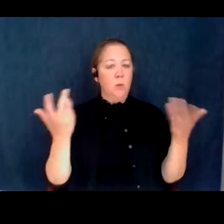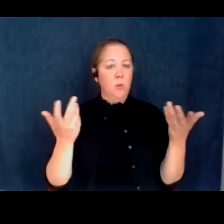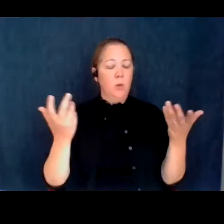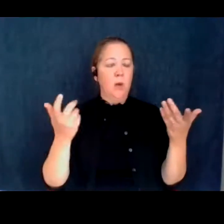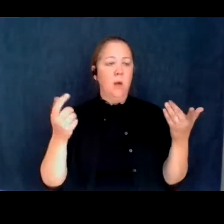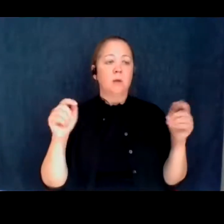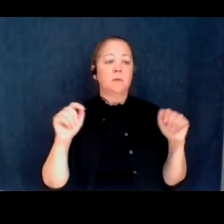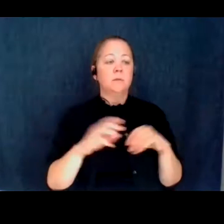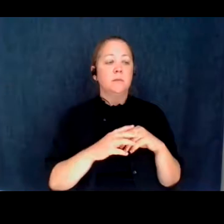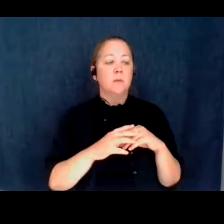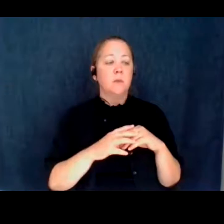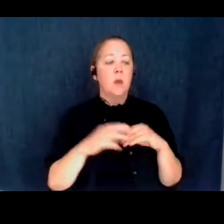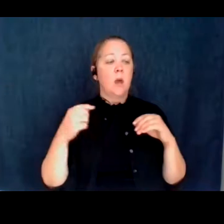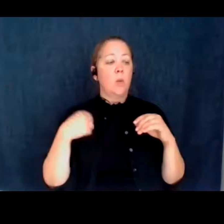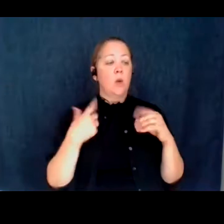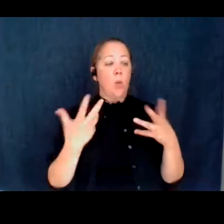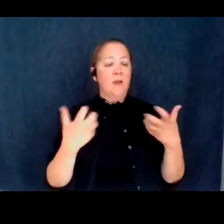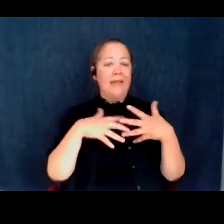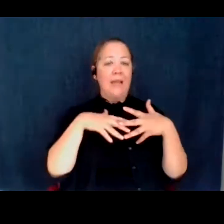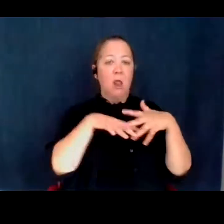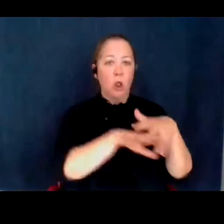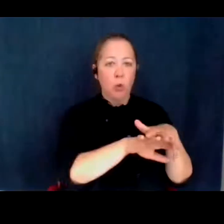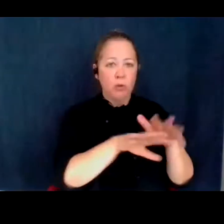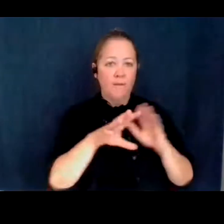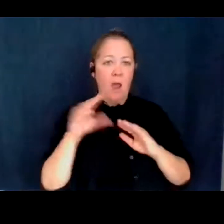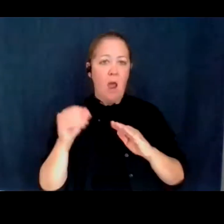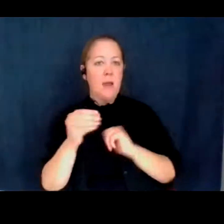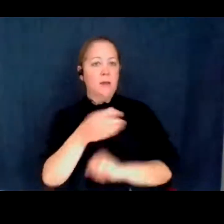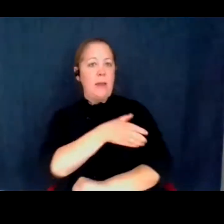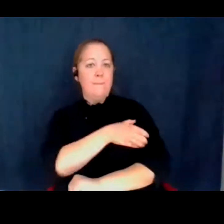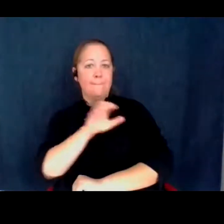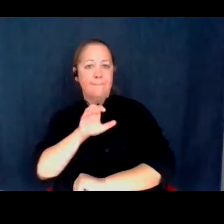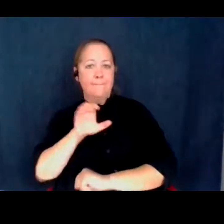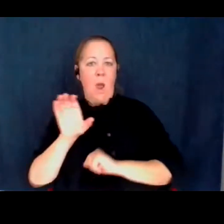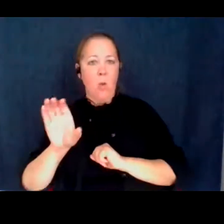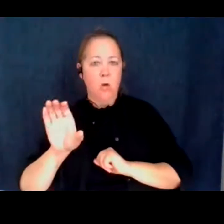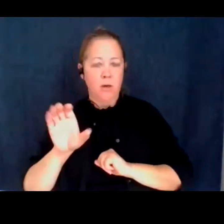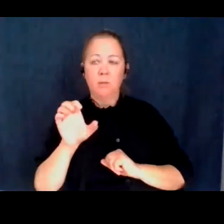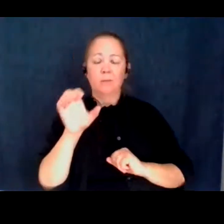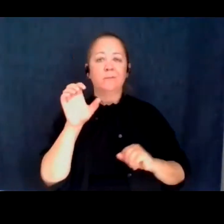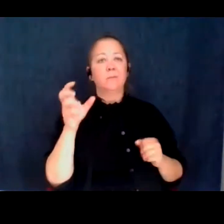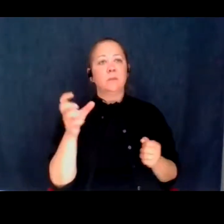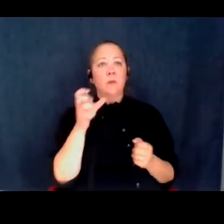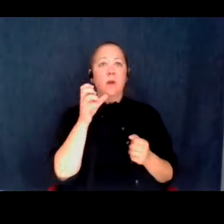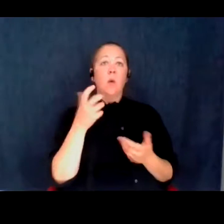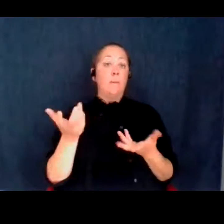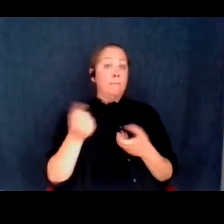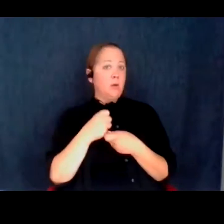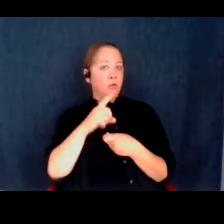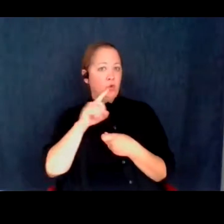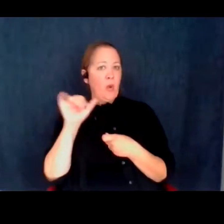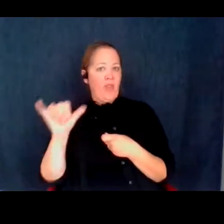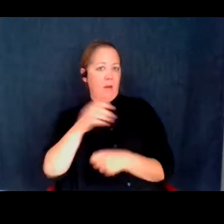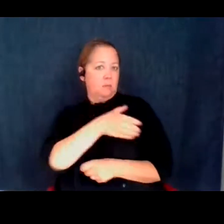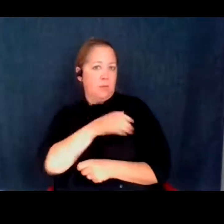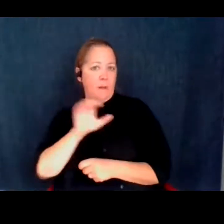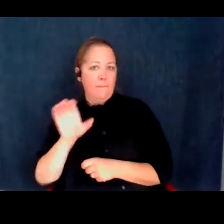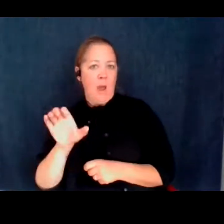word empowering because we didn't just want projects that included people with disabilities as volunteers or